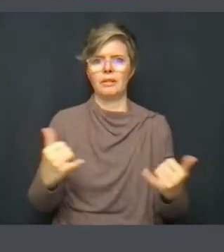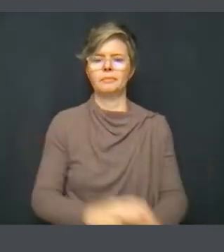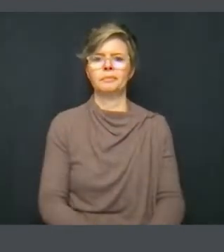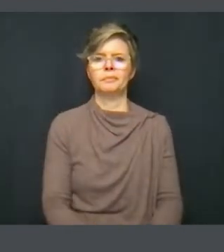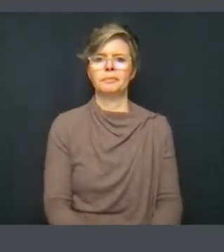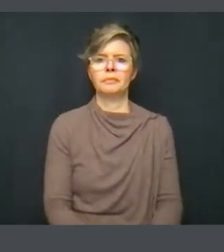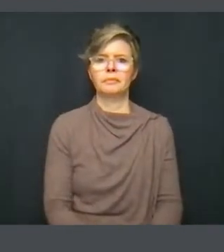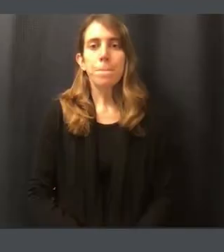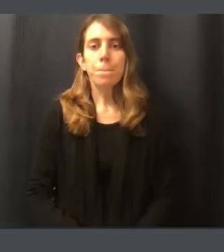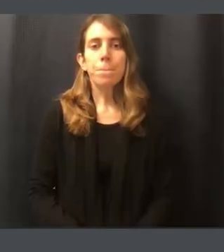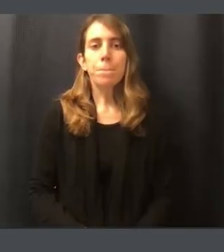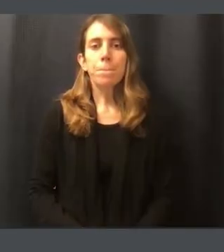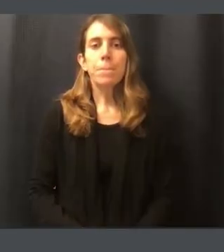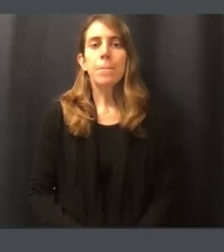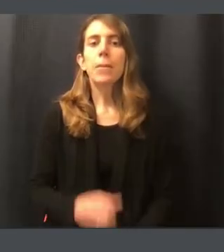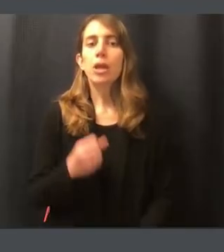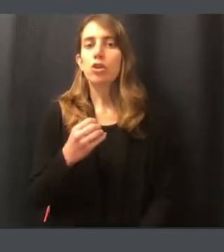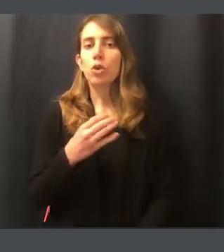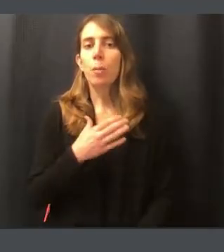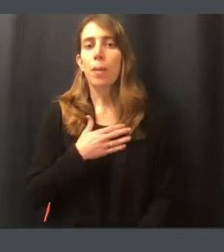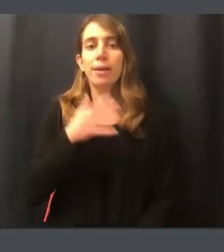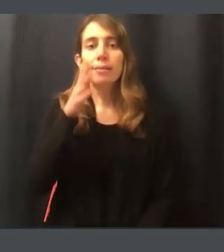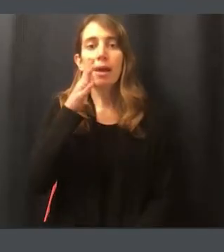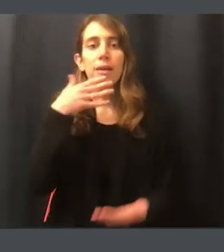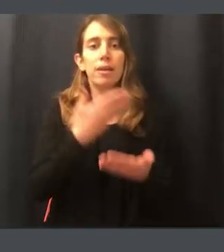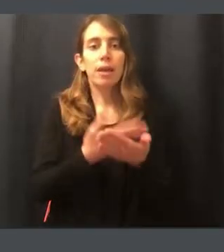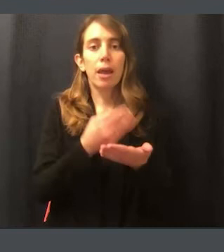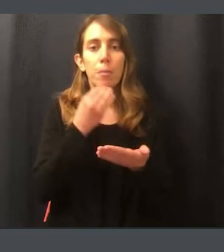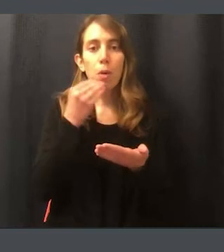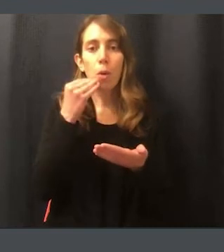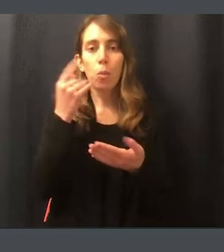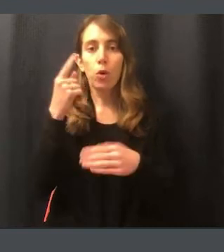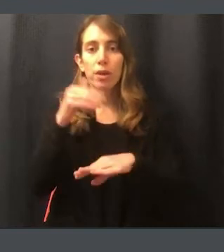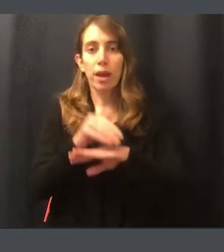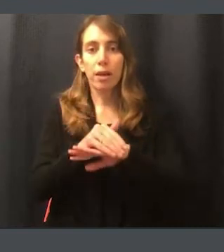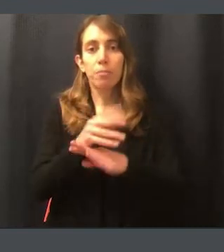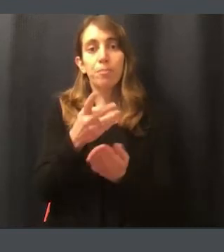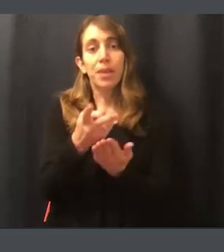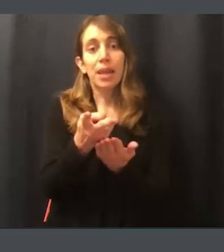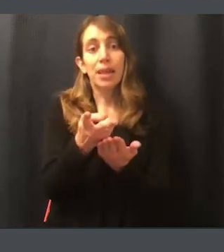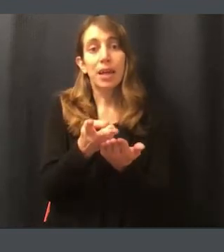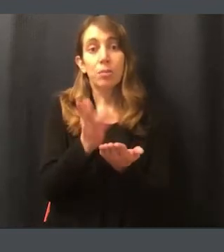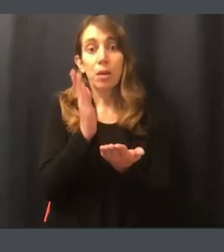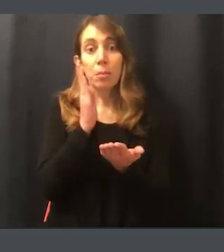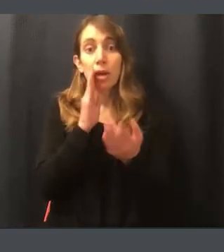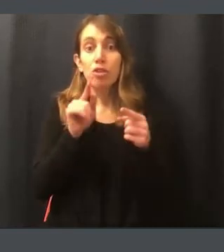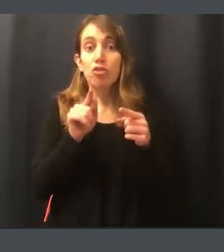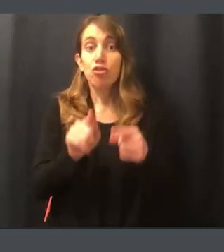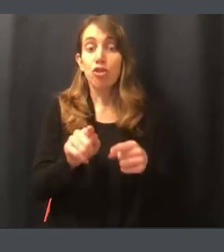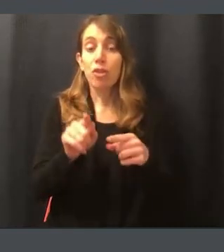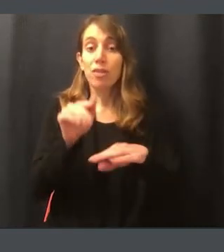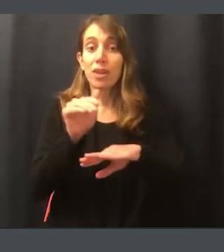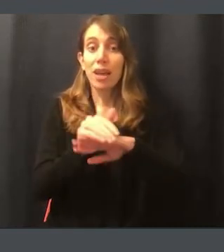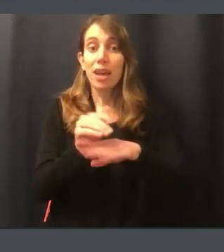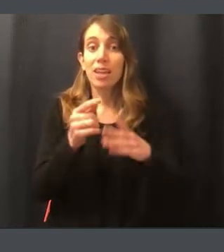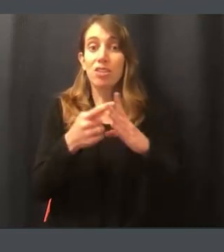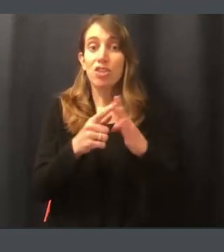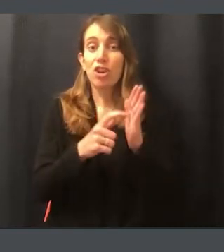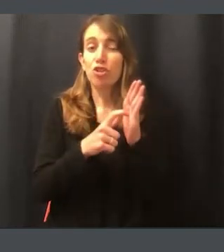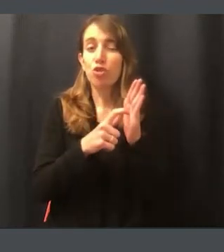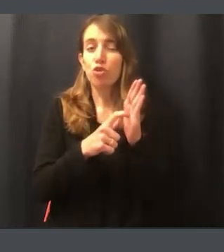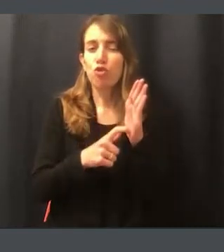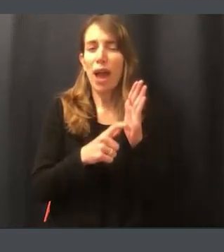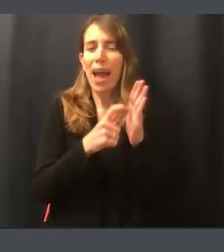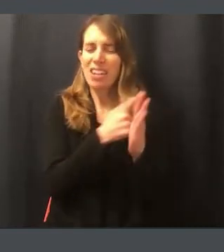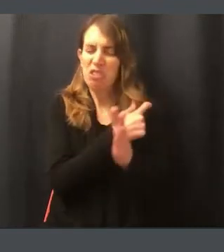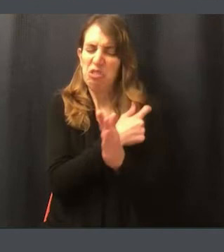So my dad came home late one night. He lied on my bed, and during the night, he started to scratch me, and I saw the pee-pee on the bed and stayed asleep.